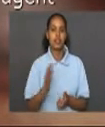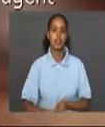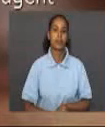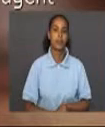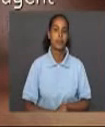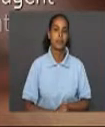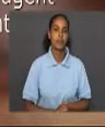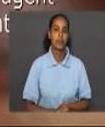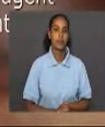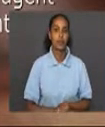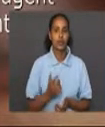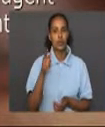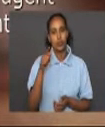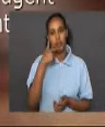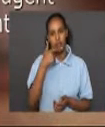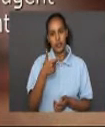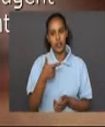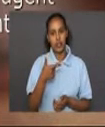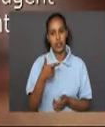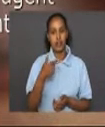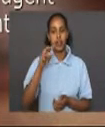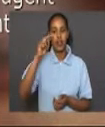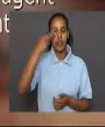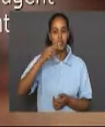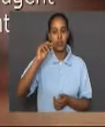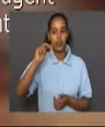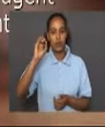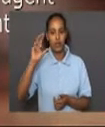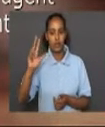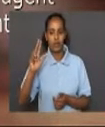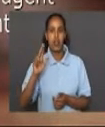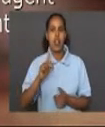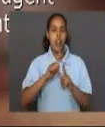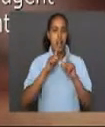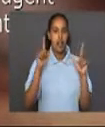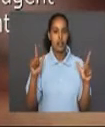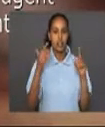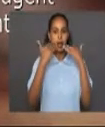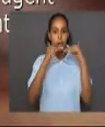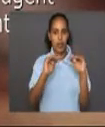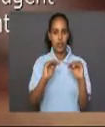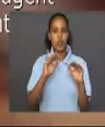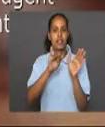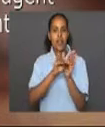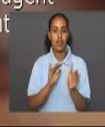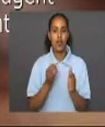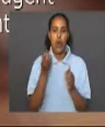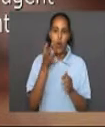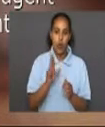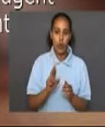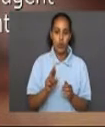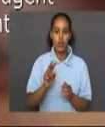agent. You might have said that nitric acid forms a large amount of salts,